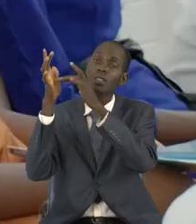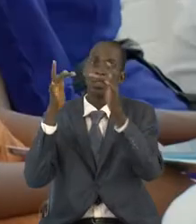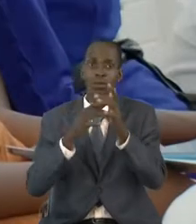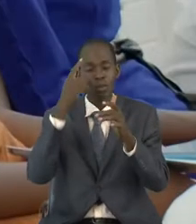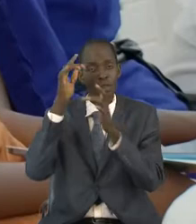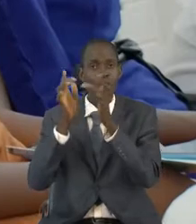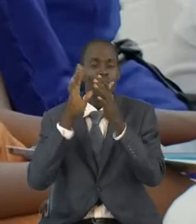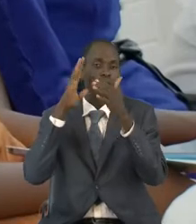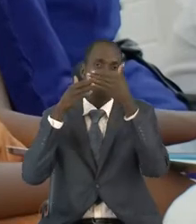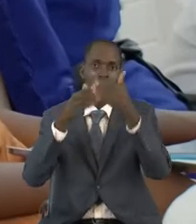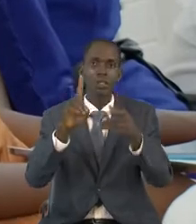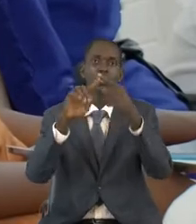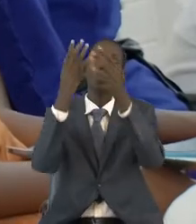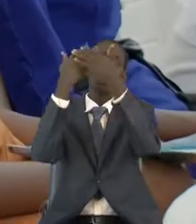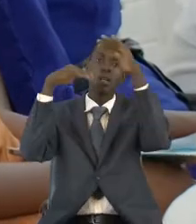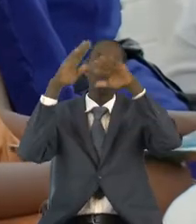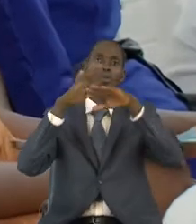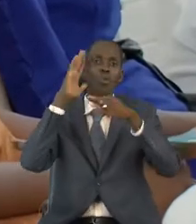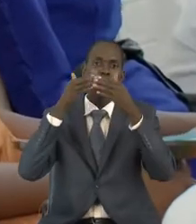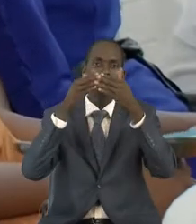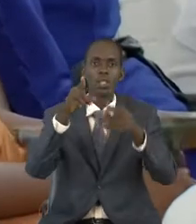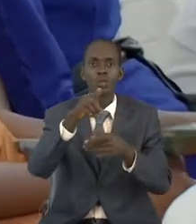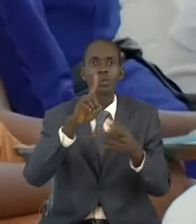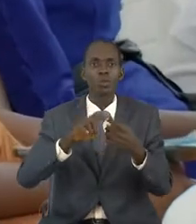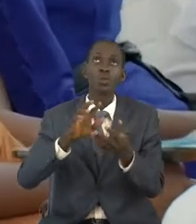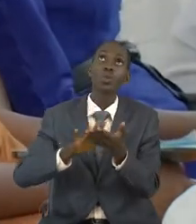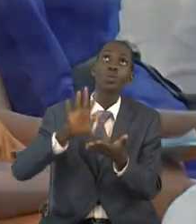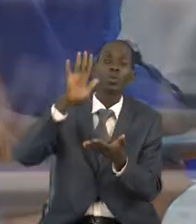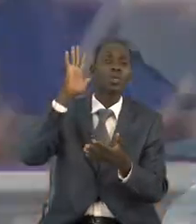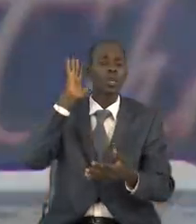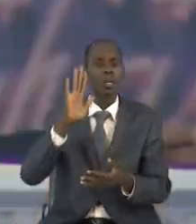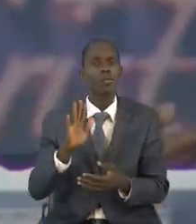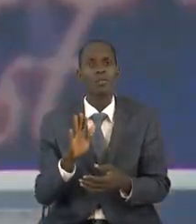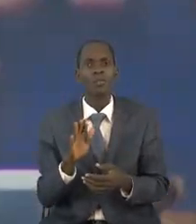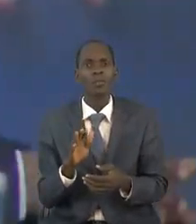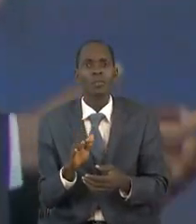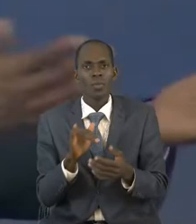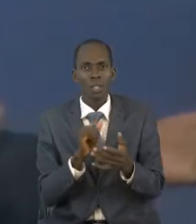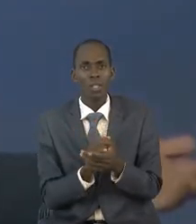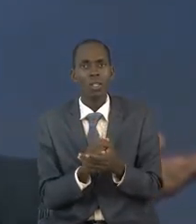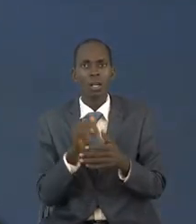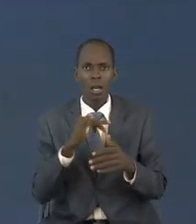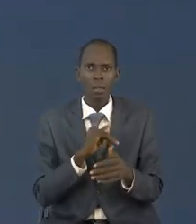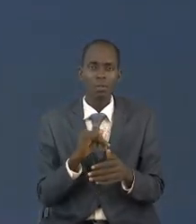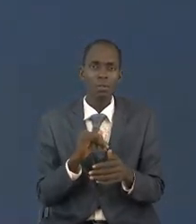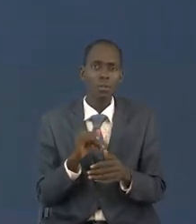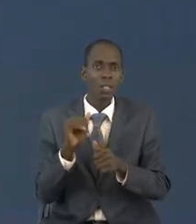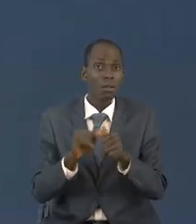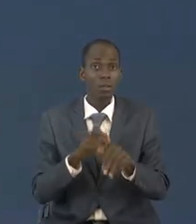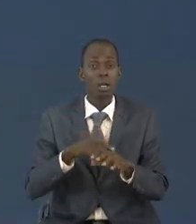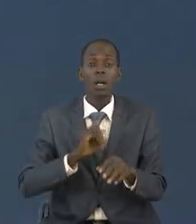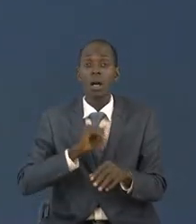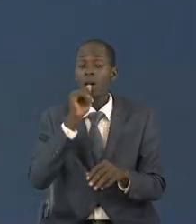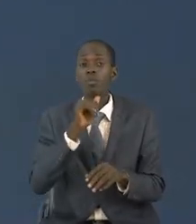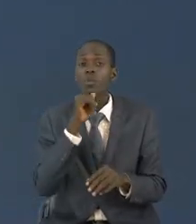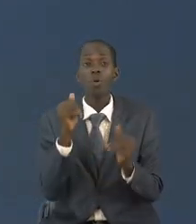He will lead you to glory. And you have conviction. You know, I'm not there every time. I'm not with you all the time.